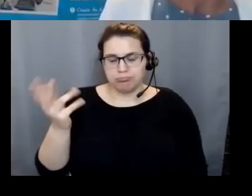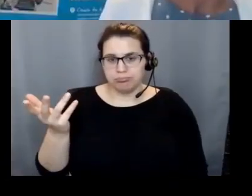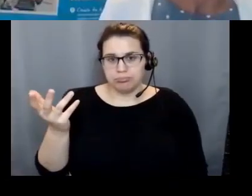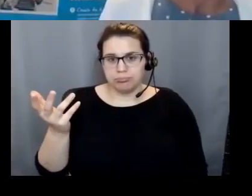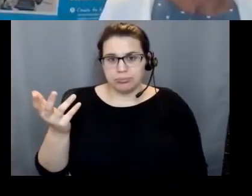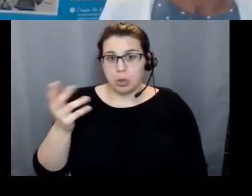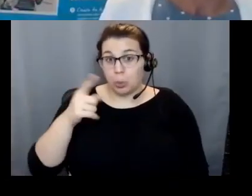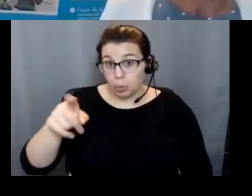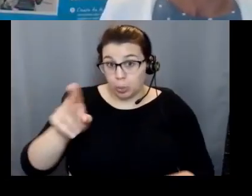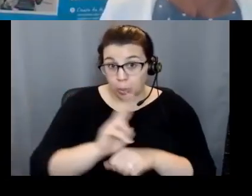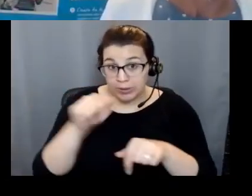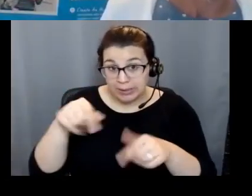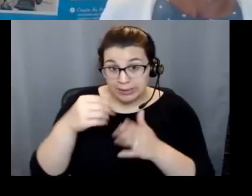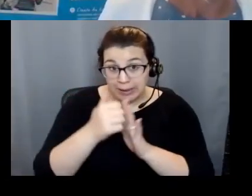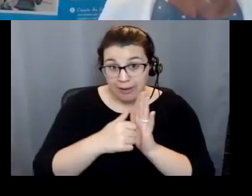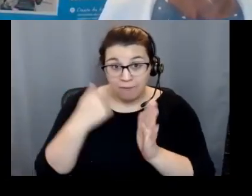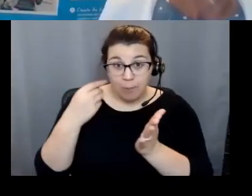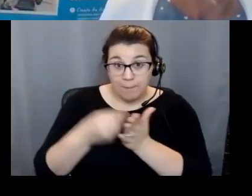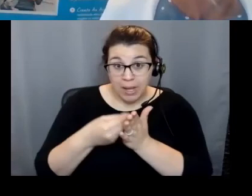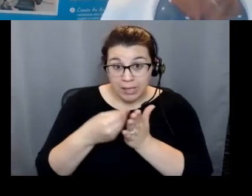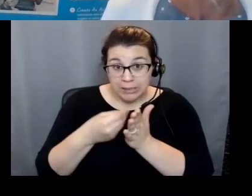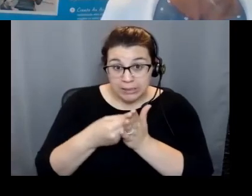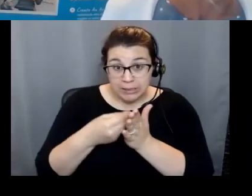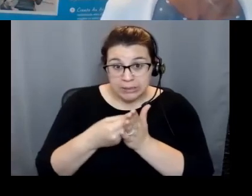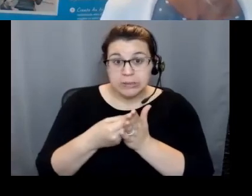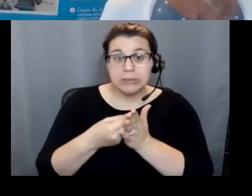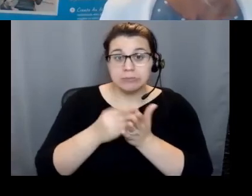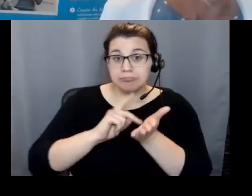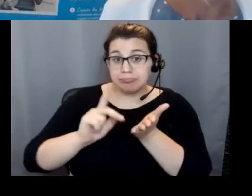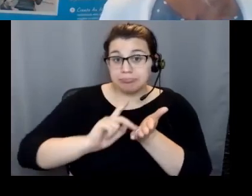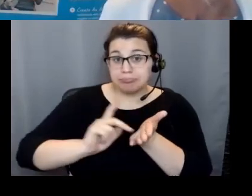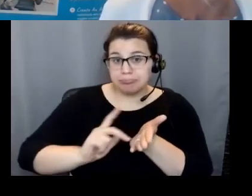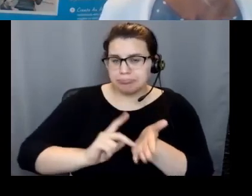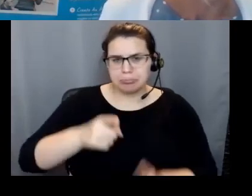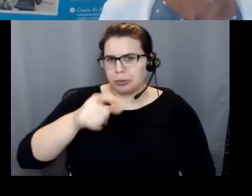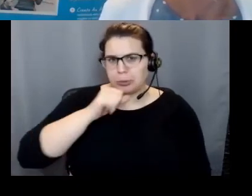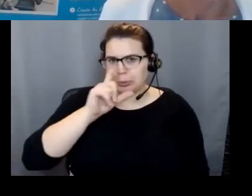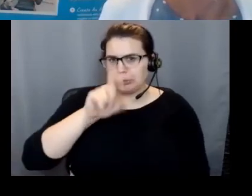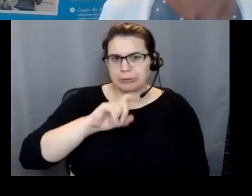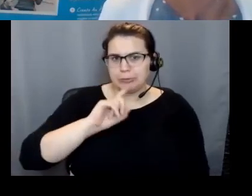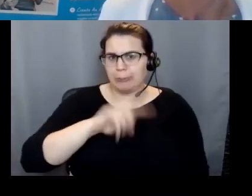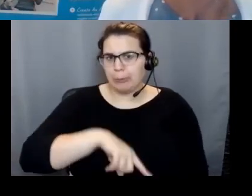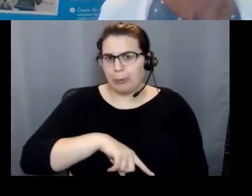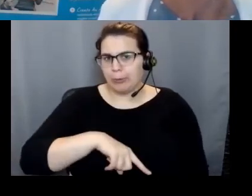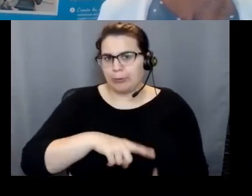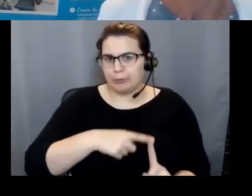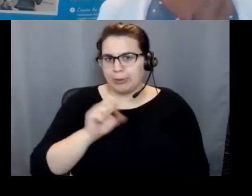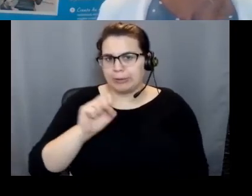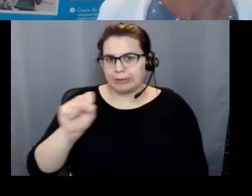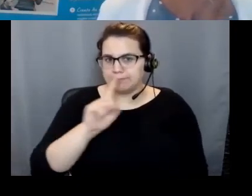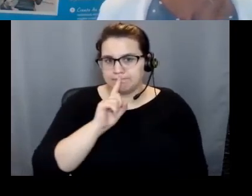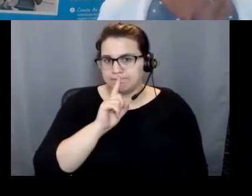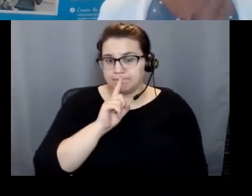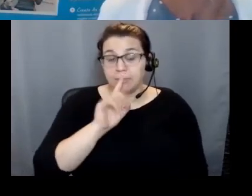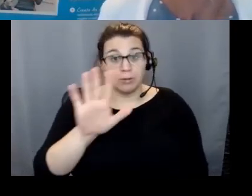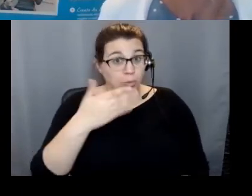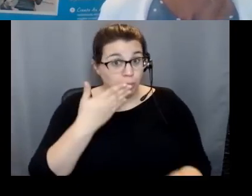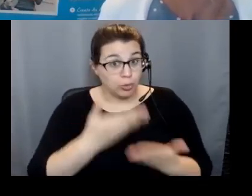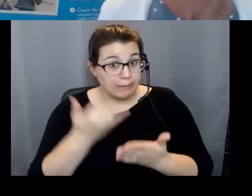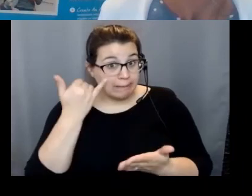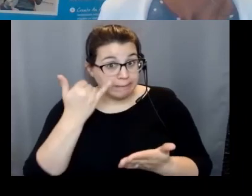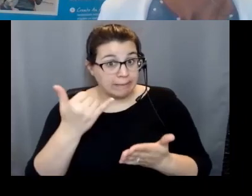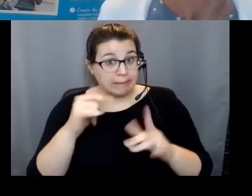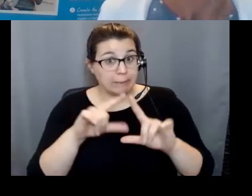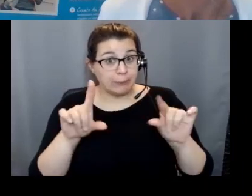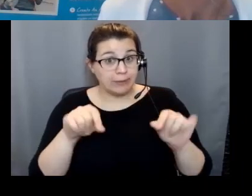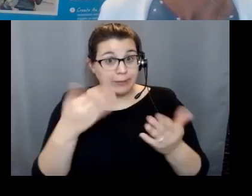these accounts, you do not need to report anything to the Social Security Administration. It is good to keep records on